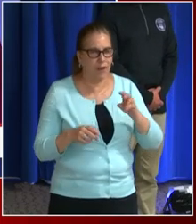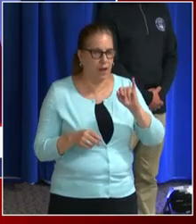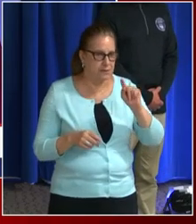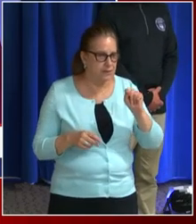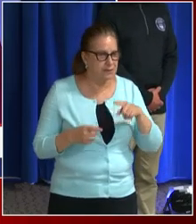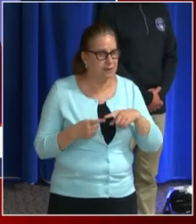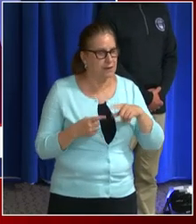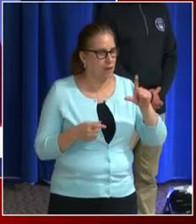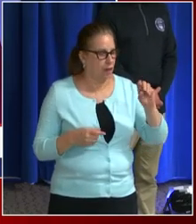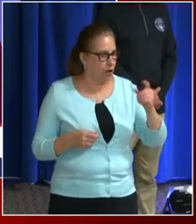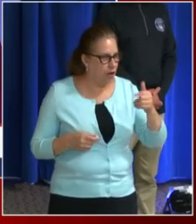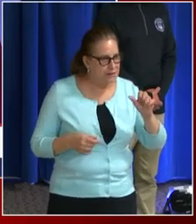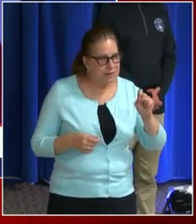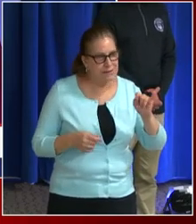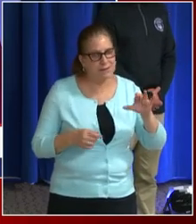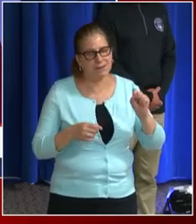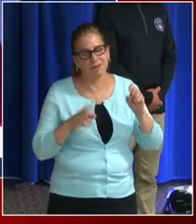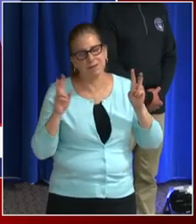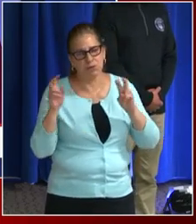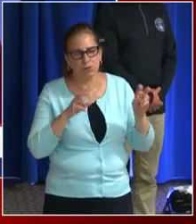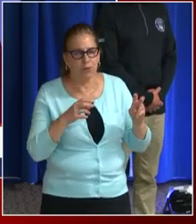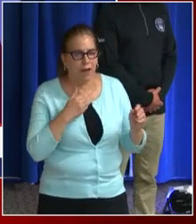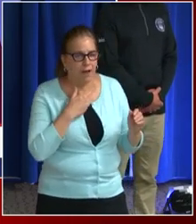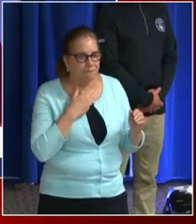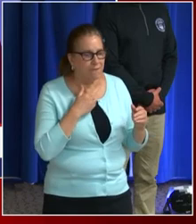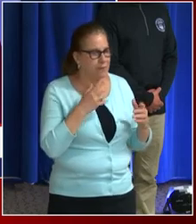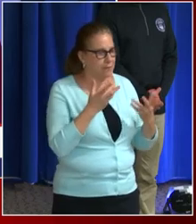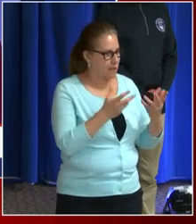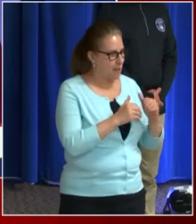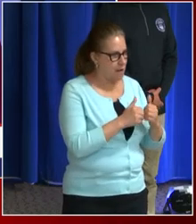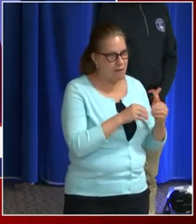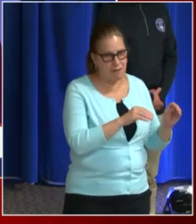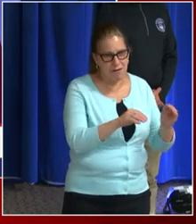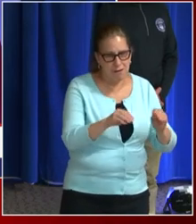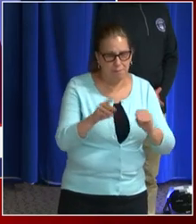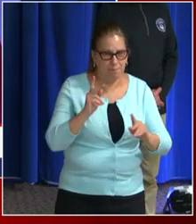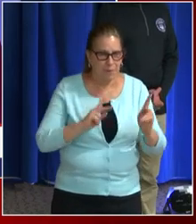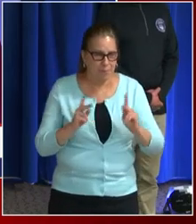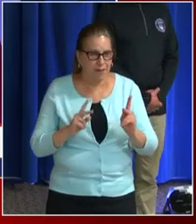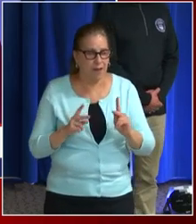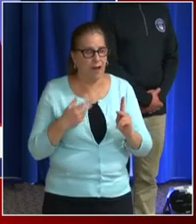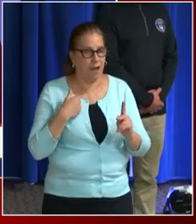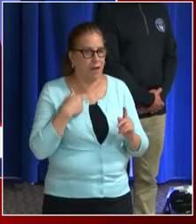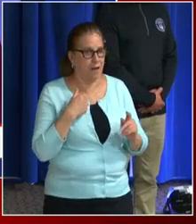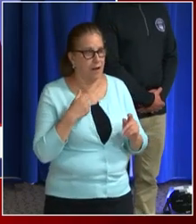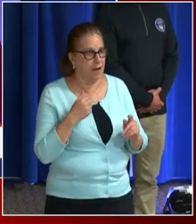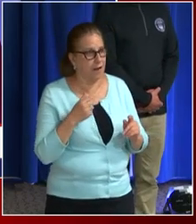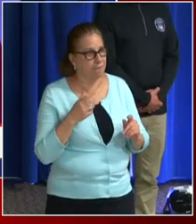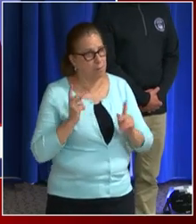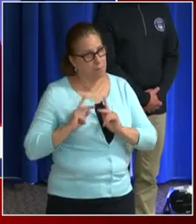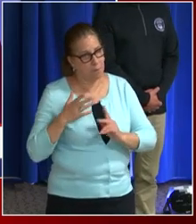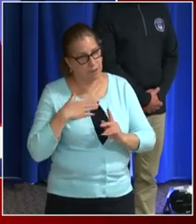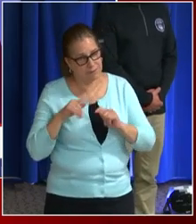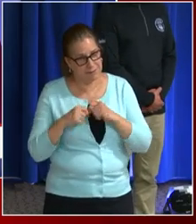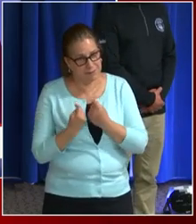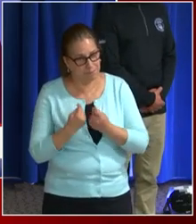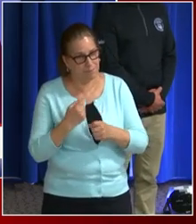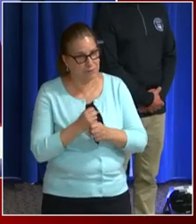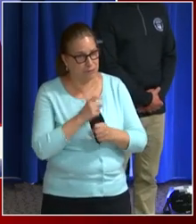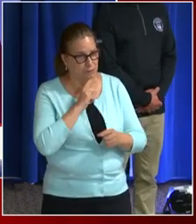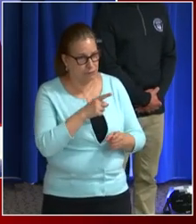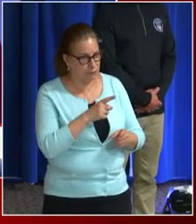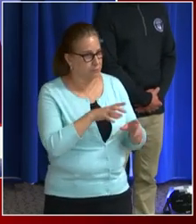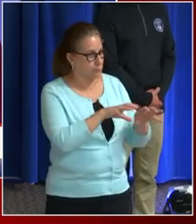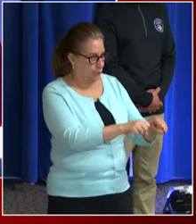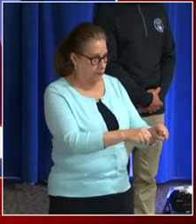with moving the folks. There's issues with ensuring that the folks that have been stopped and placed under